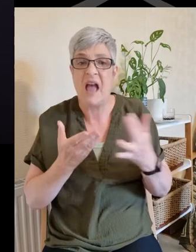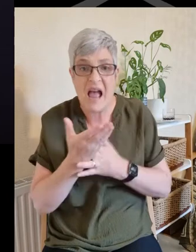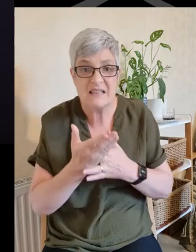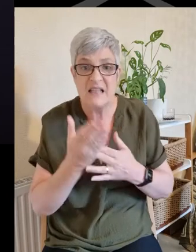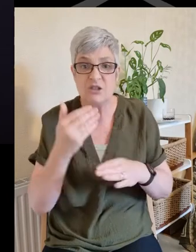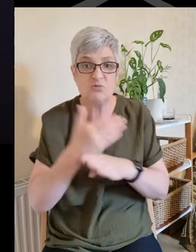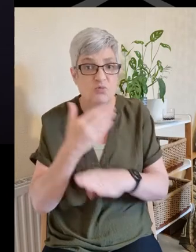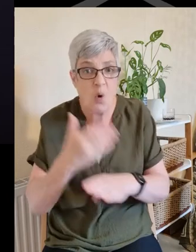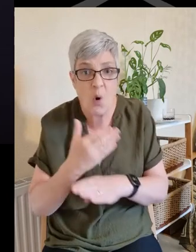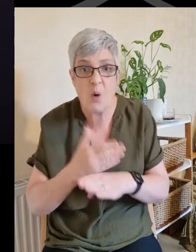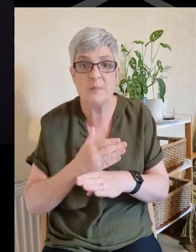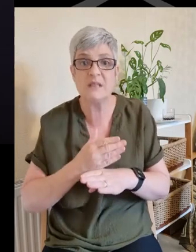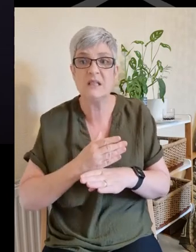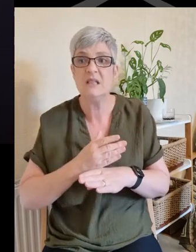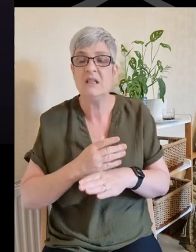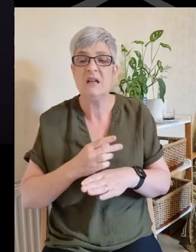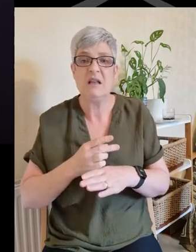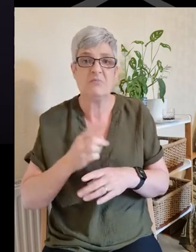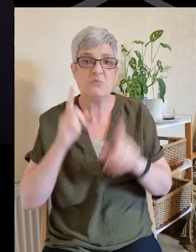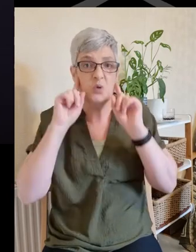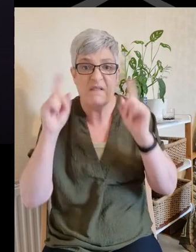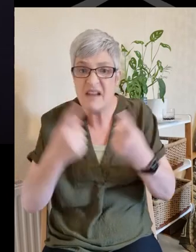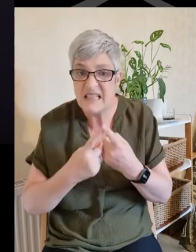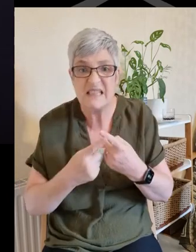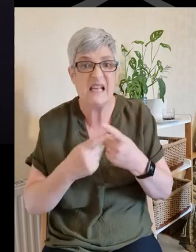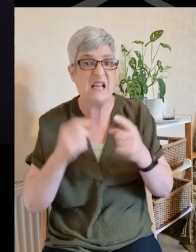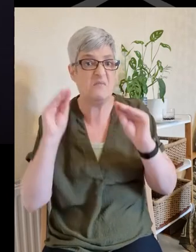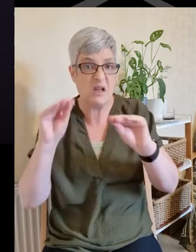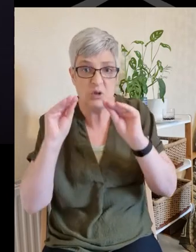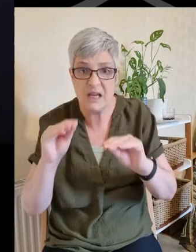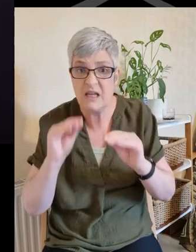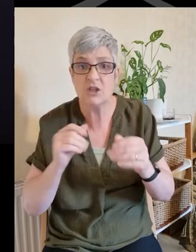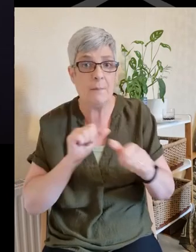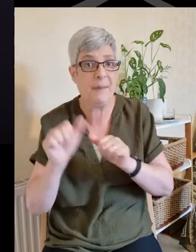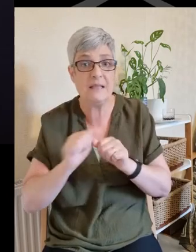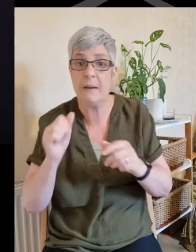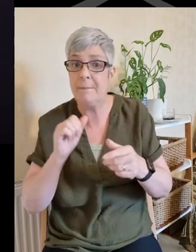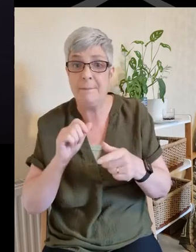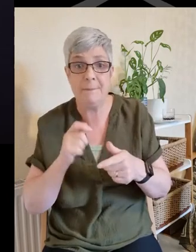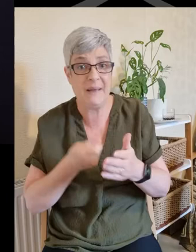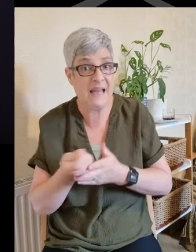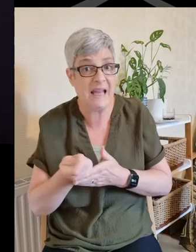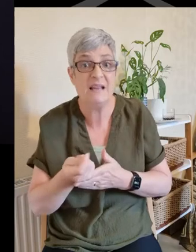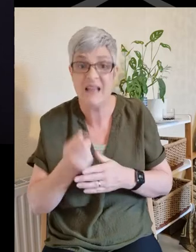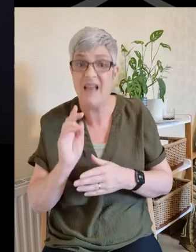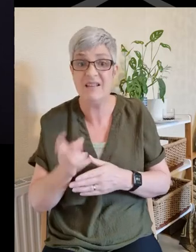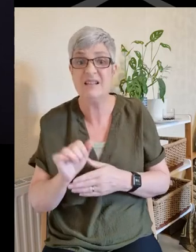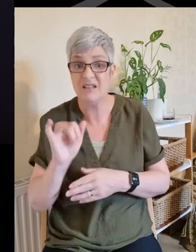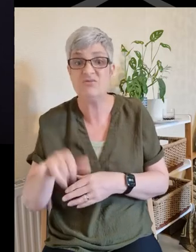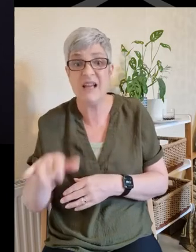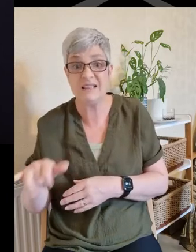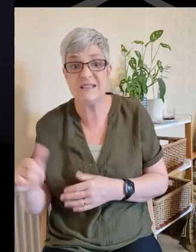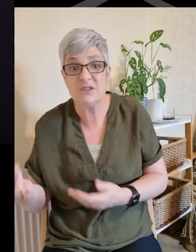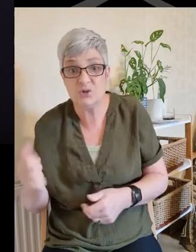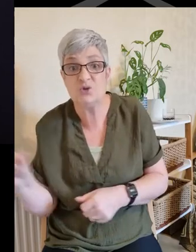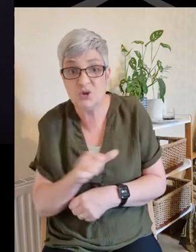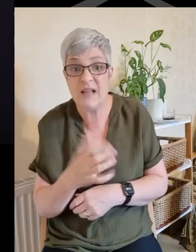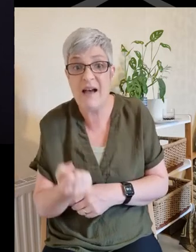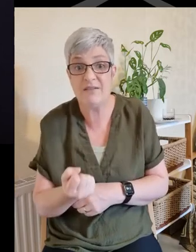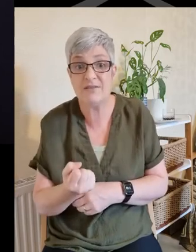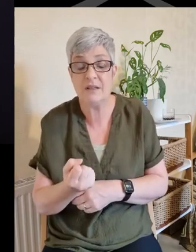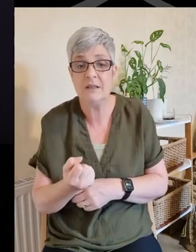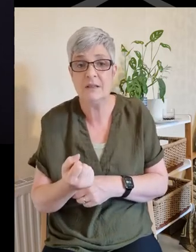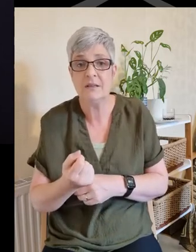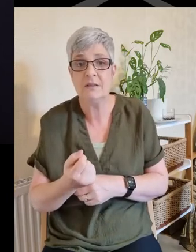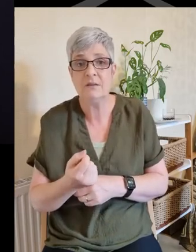to tertiary education, having better pay and so on, all of that much better than it was the case at the beginning of the 20th century.